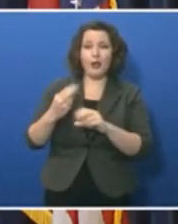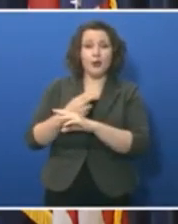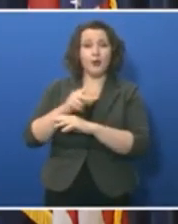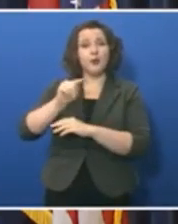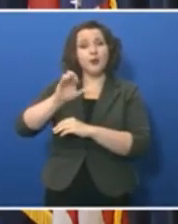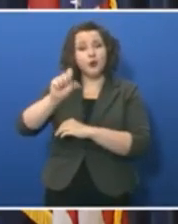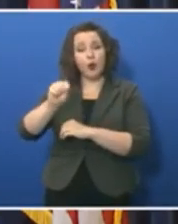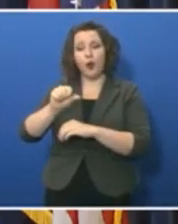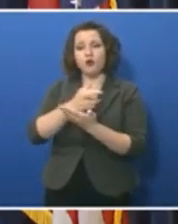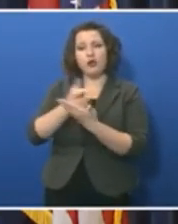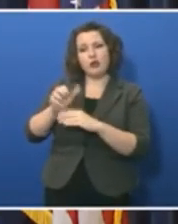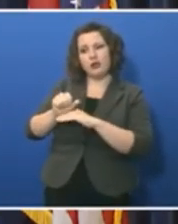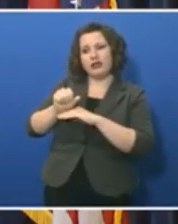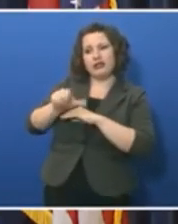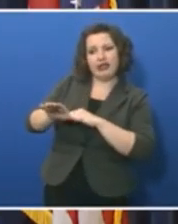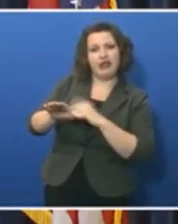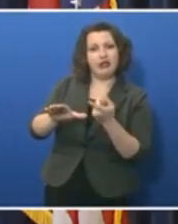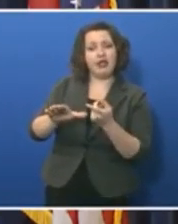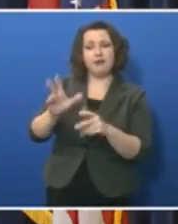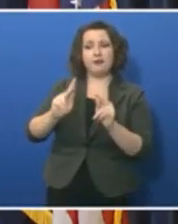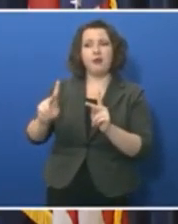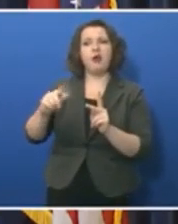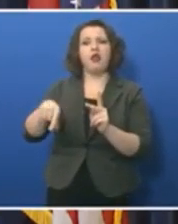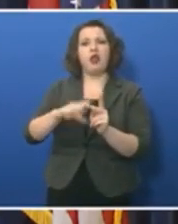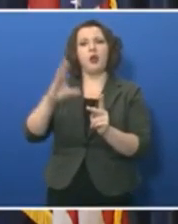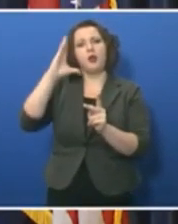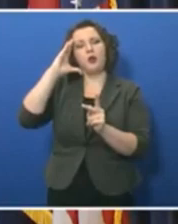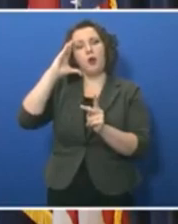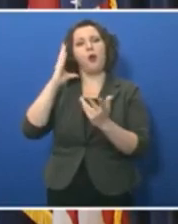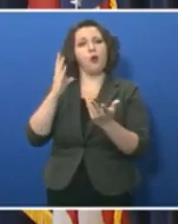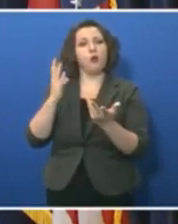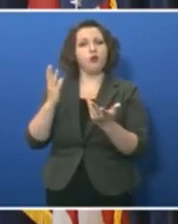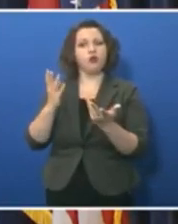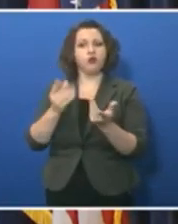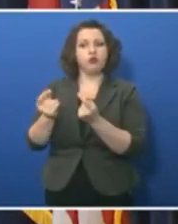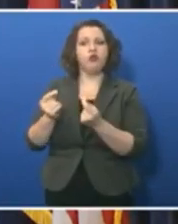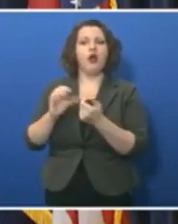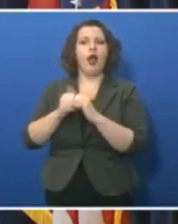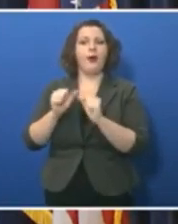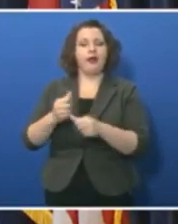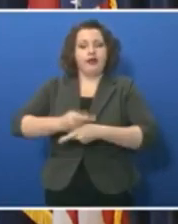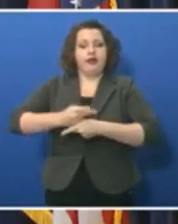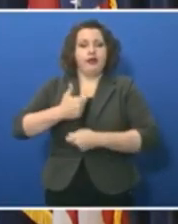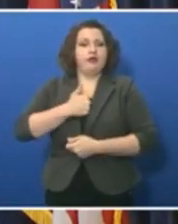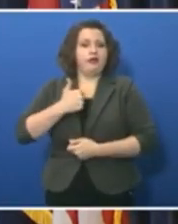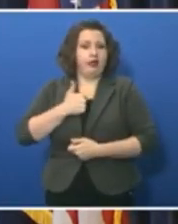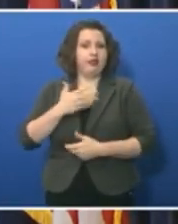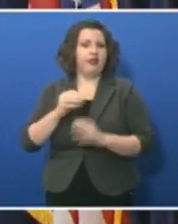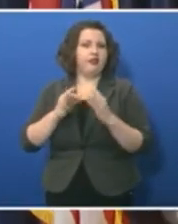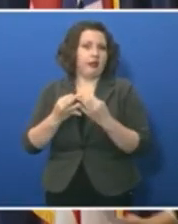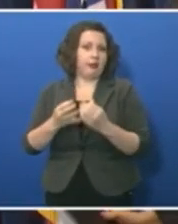provide resources so that people have that information and they know what to do to take care of themselves and their families and their communities. Thank you.